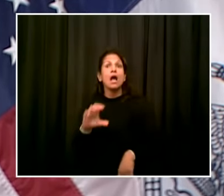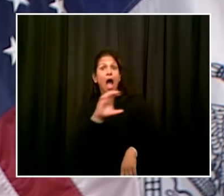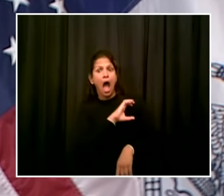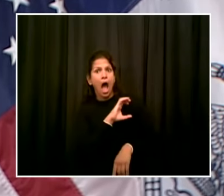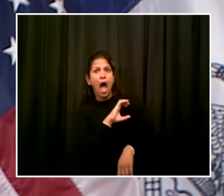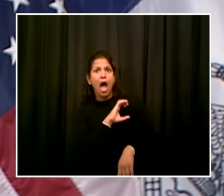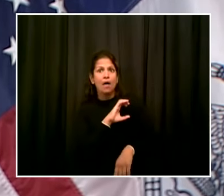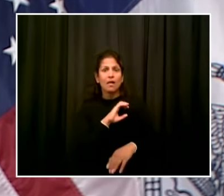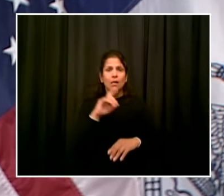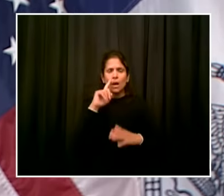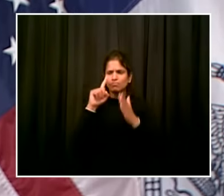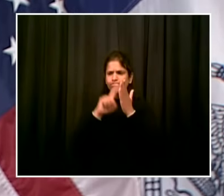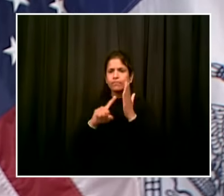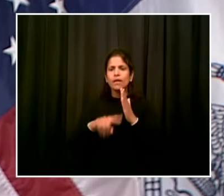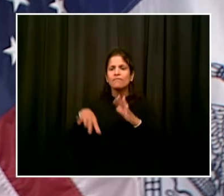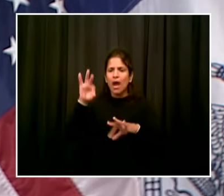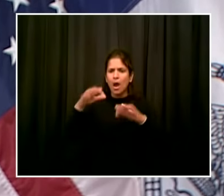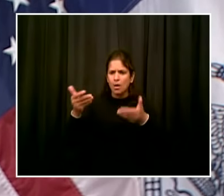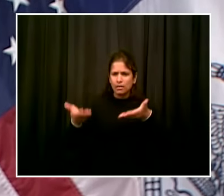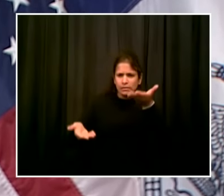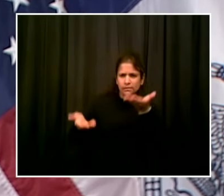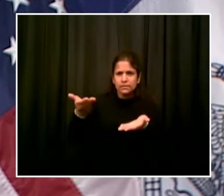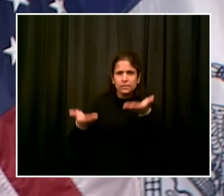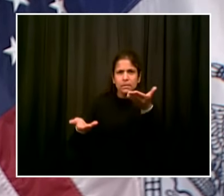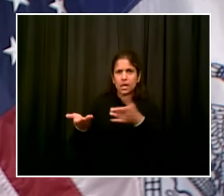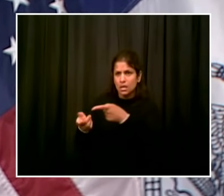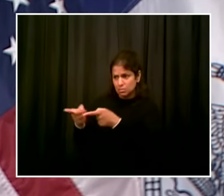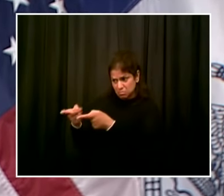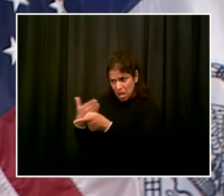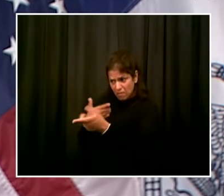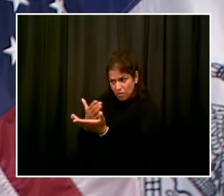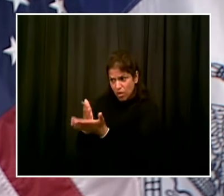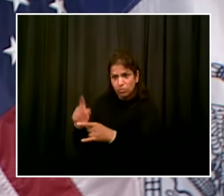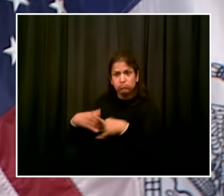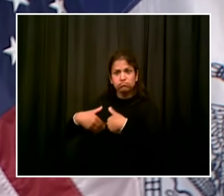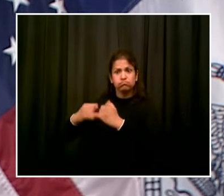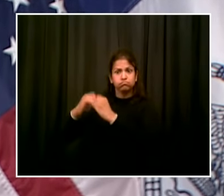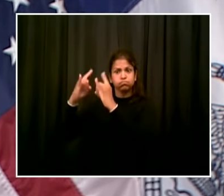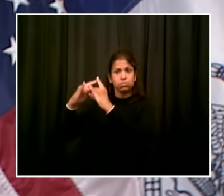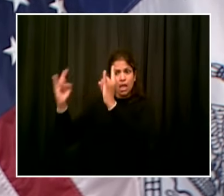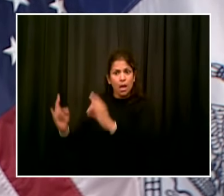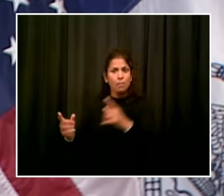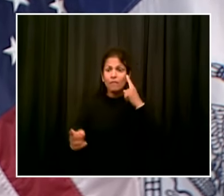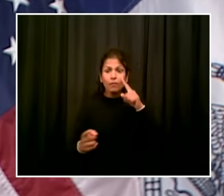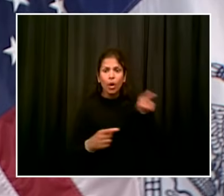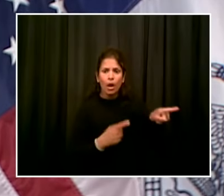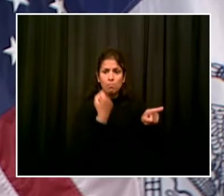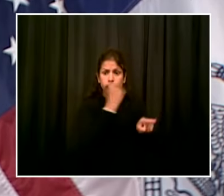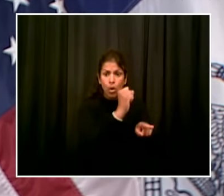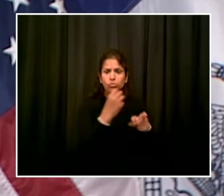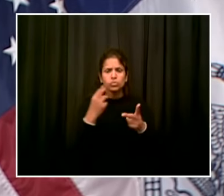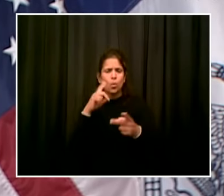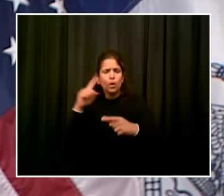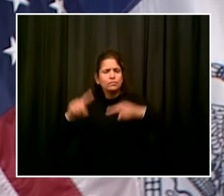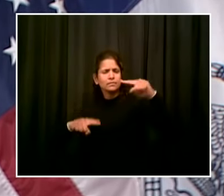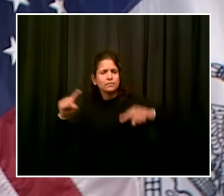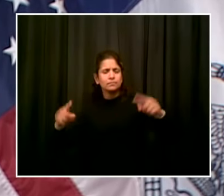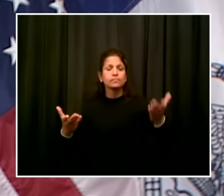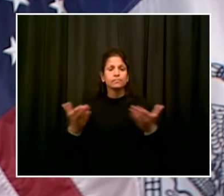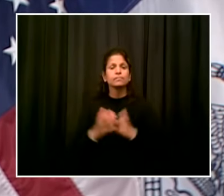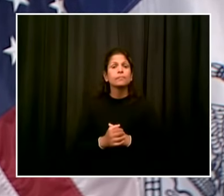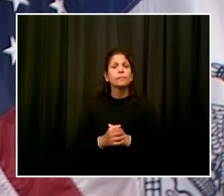we'll evaluate that and make a decision based on the facts on the ground. So everyone, as we conclude, I want to go back to, we had a bunch of different